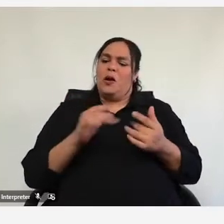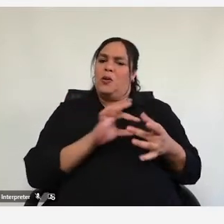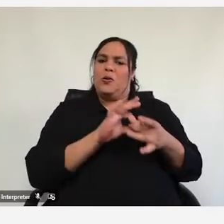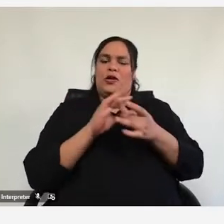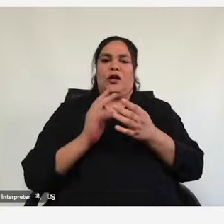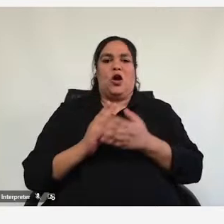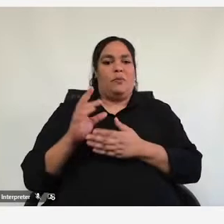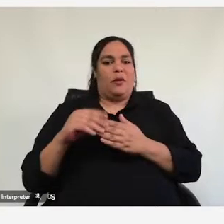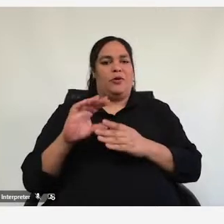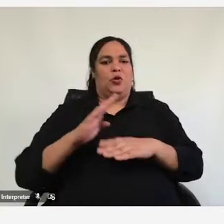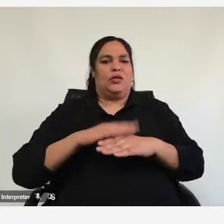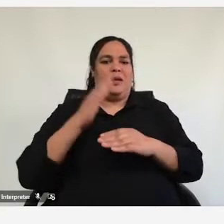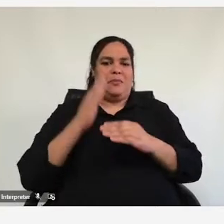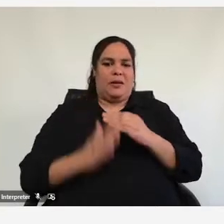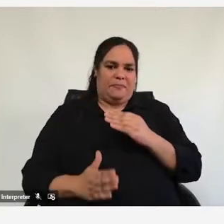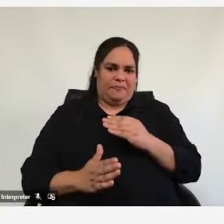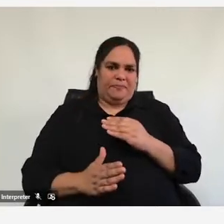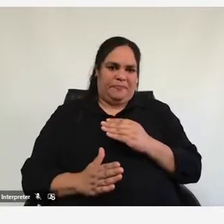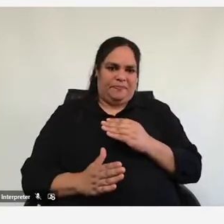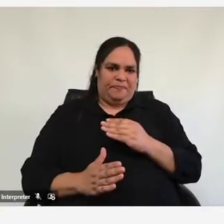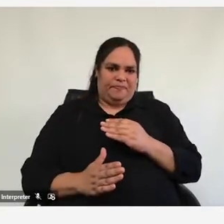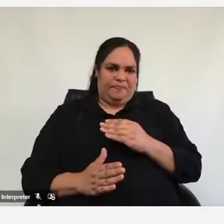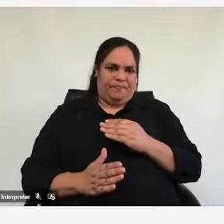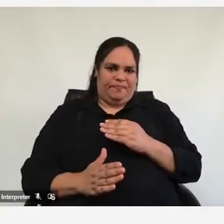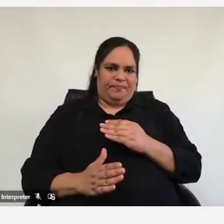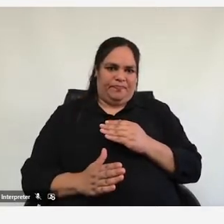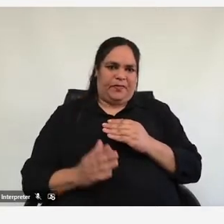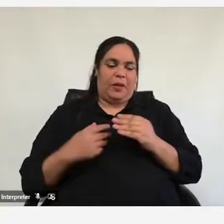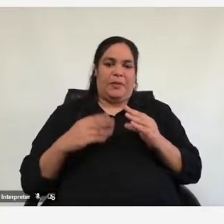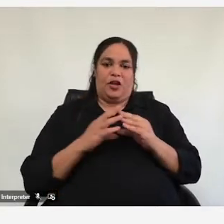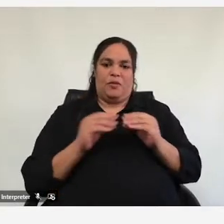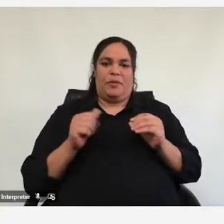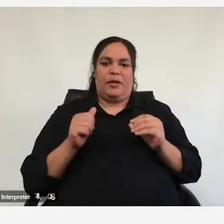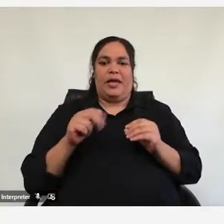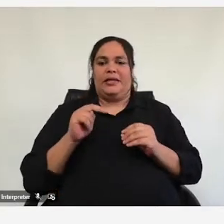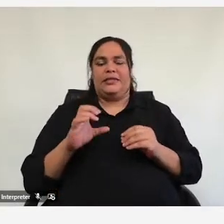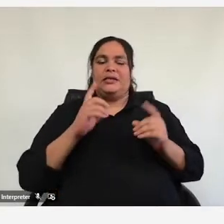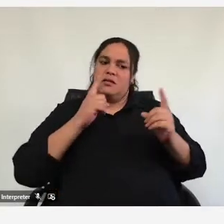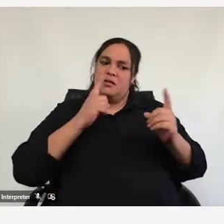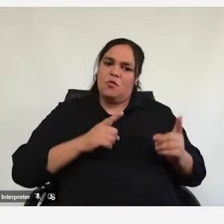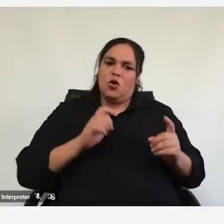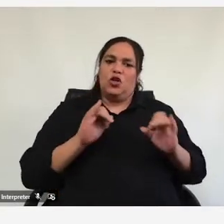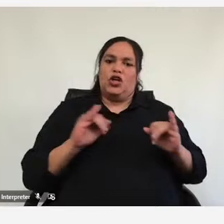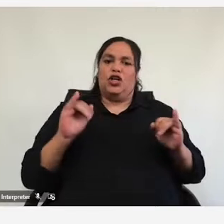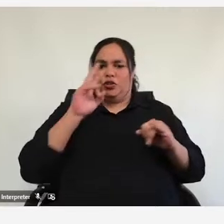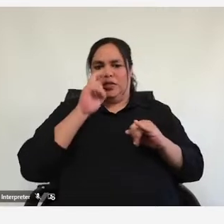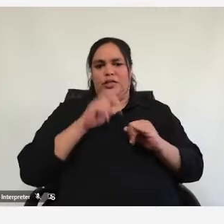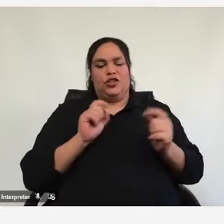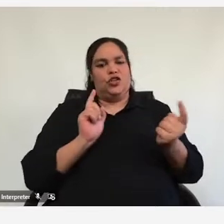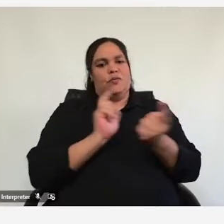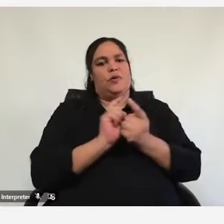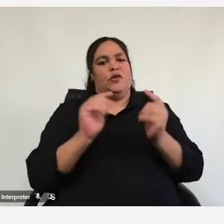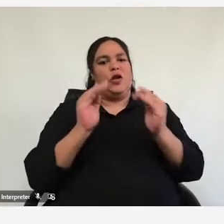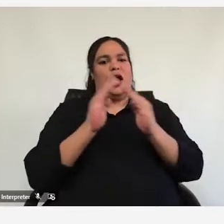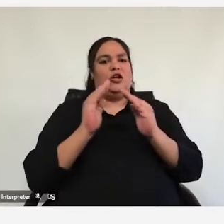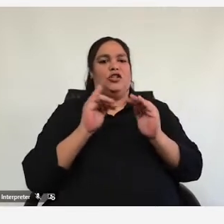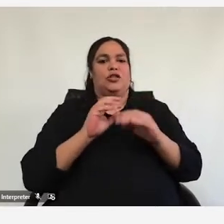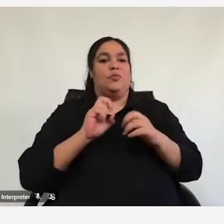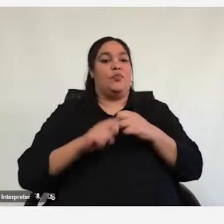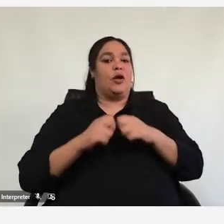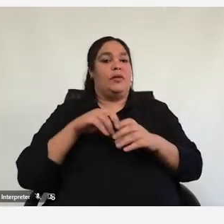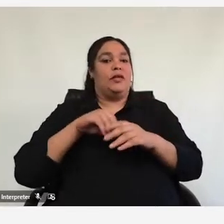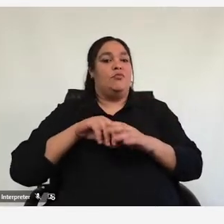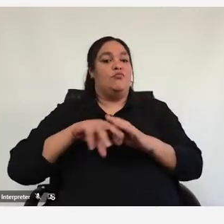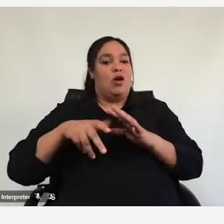Honorable Nkondo, your time has expired. As we conclude, the ANC demands the urgent need to address the housing crisis in the province.